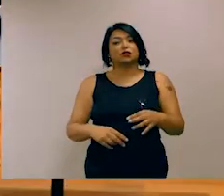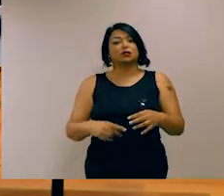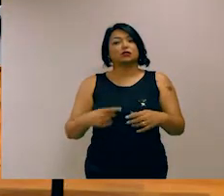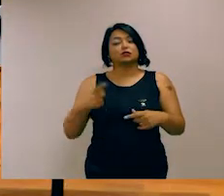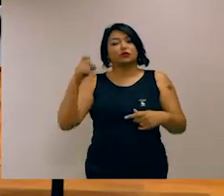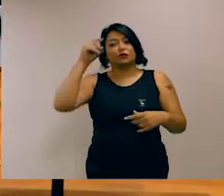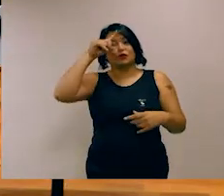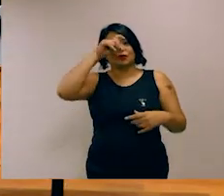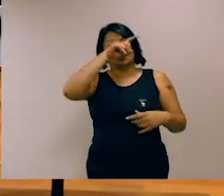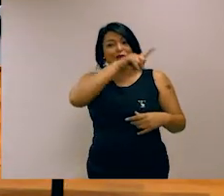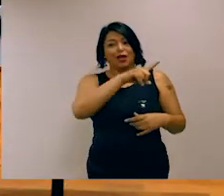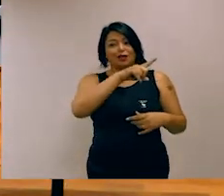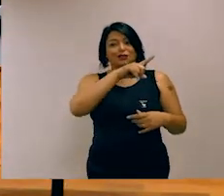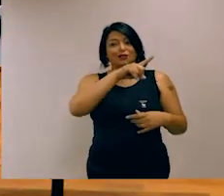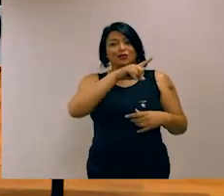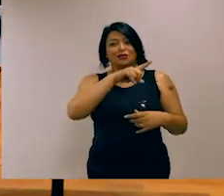problems